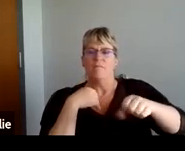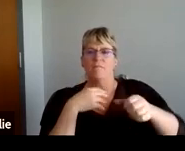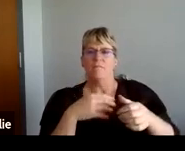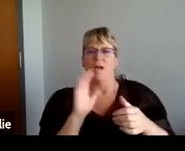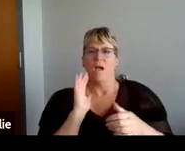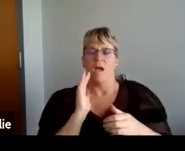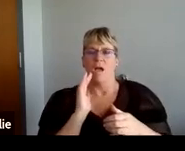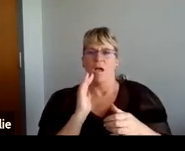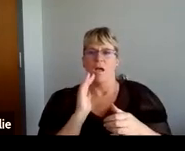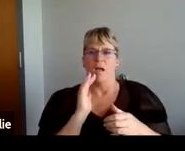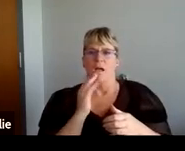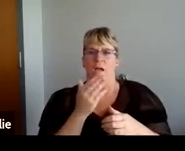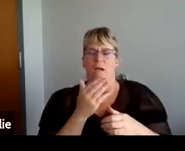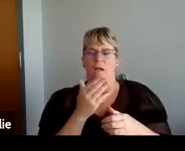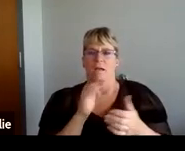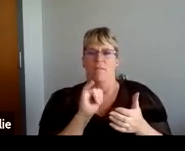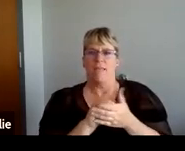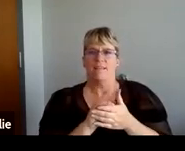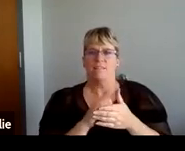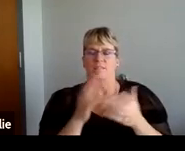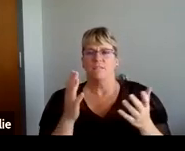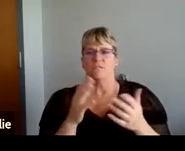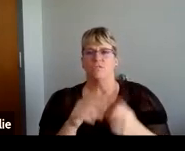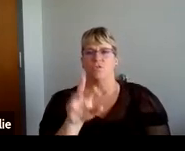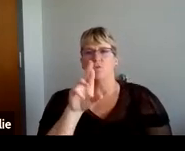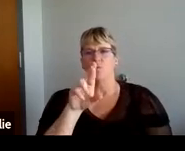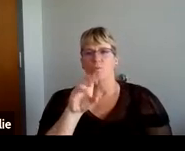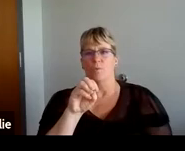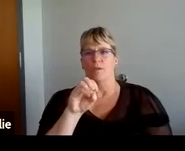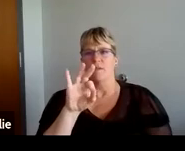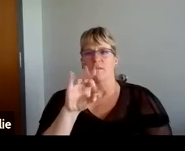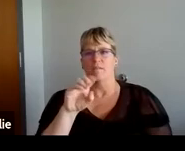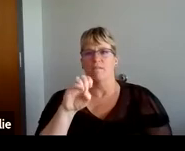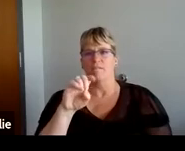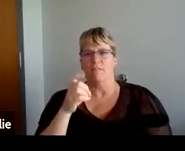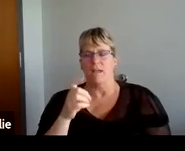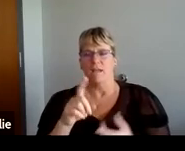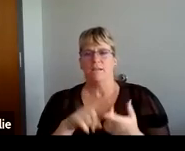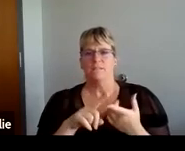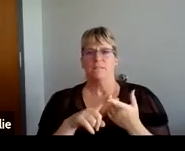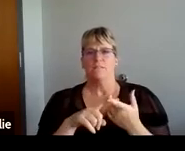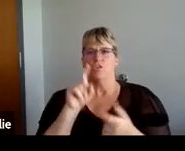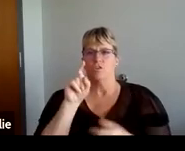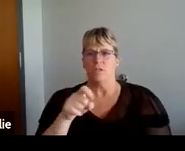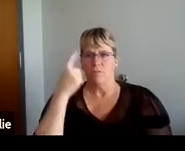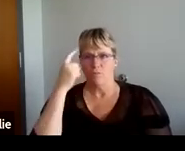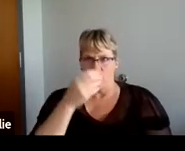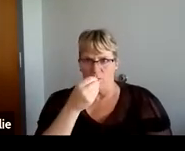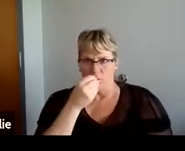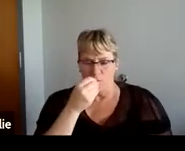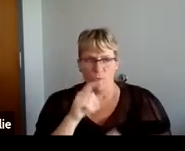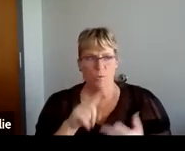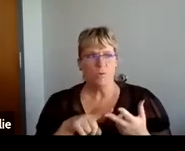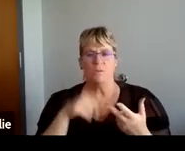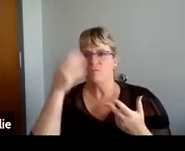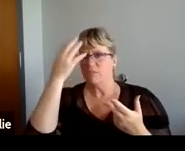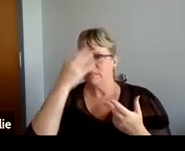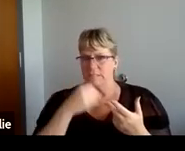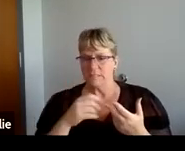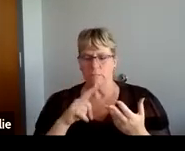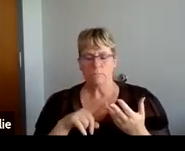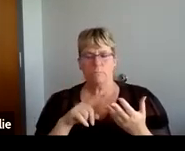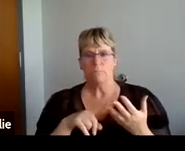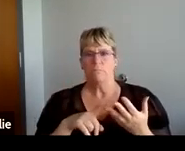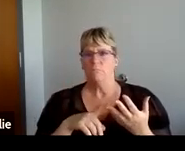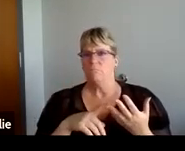brainstem. Those are our reflexes, our need for food, our need for sleep,